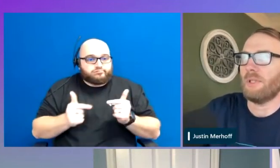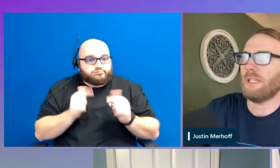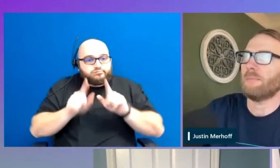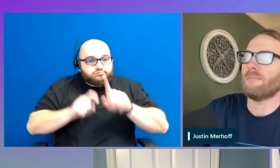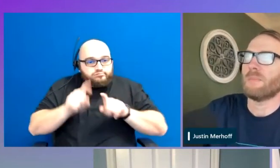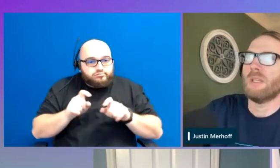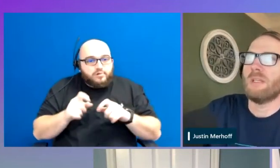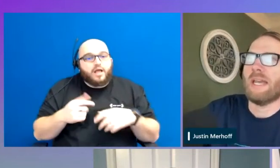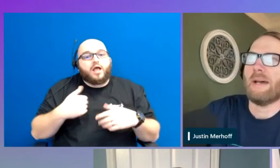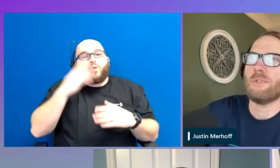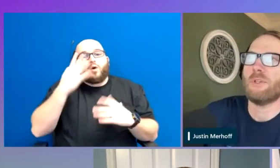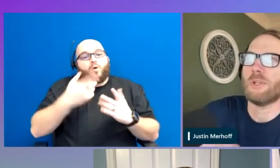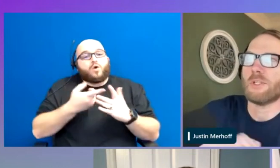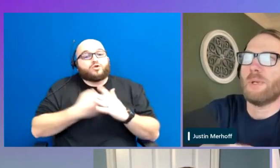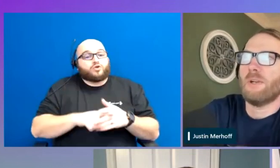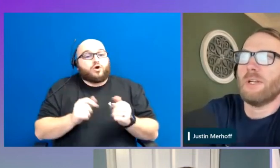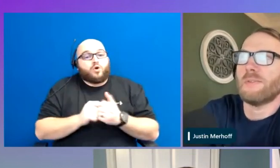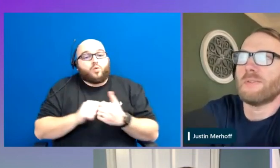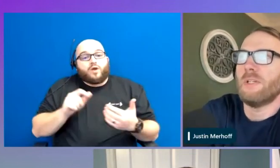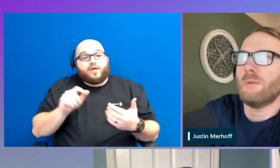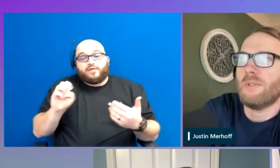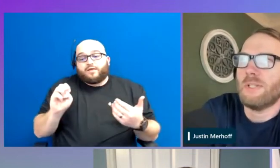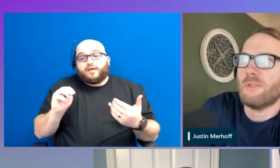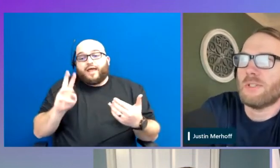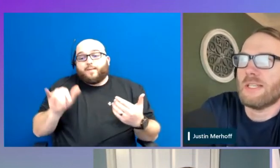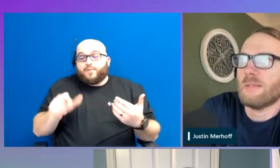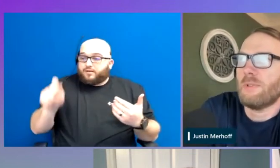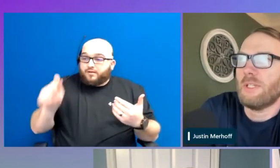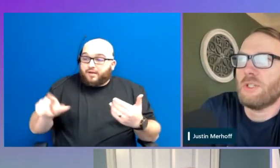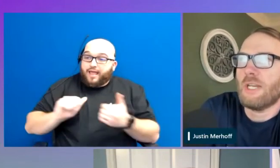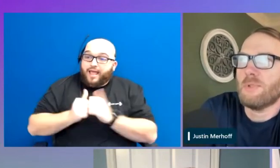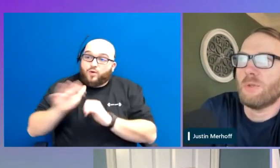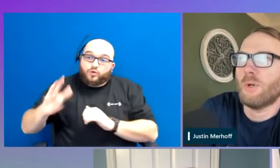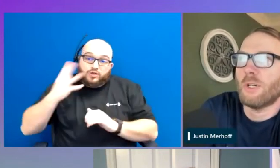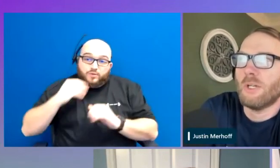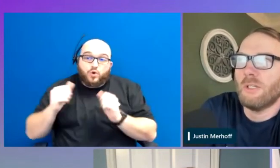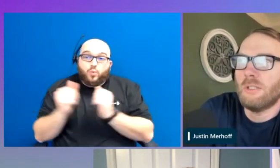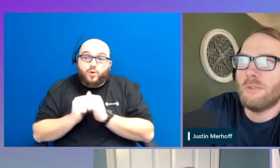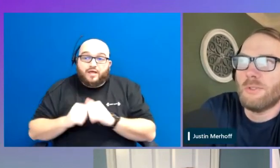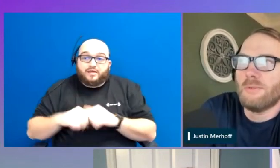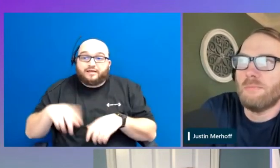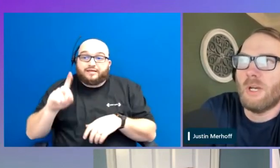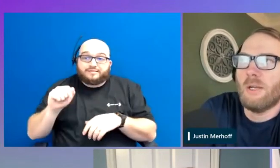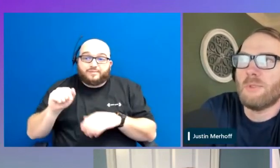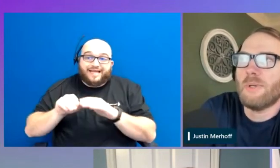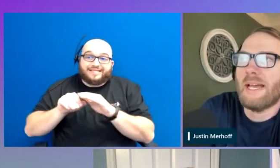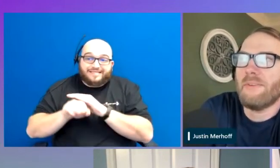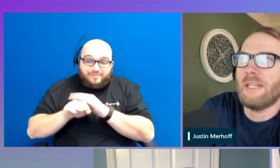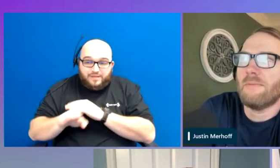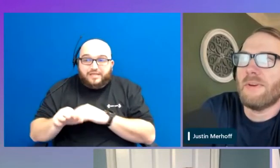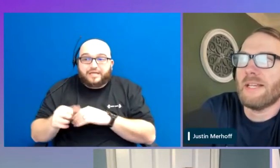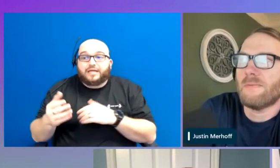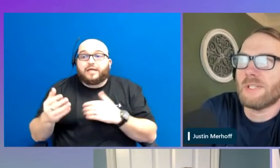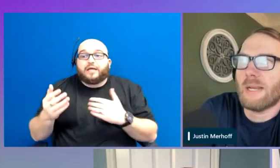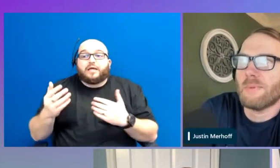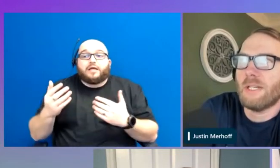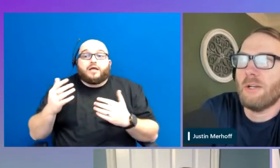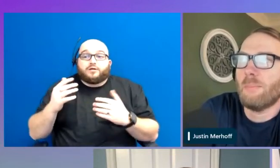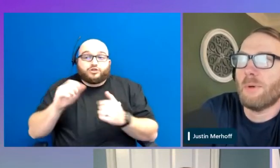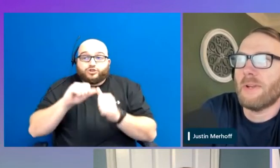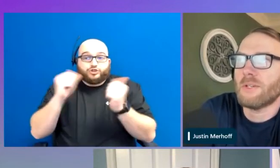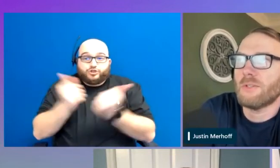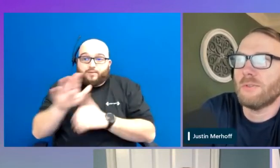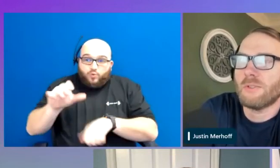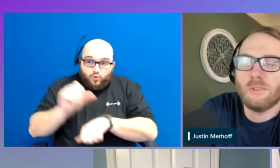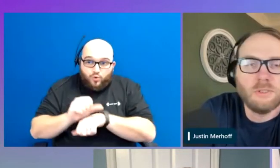with Emily. How has your experience with digital accessibility shaped your work? Do you have any advice for